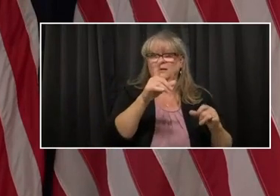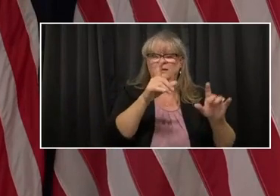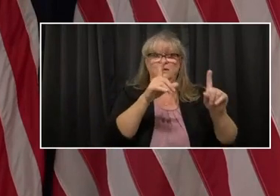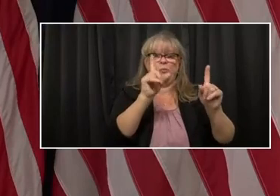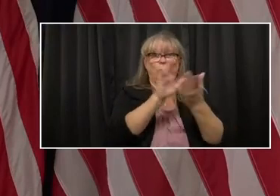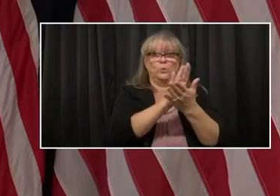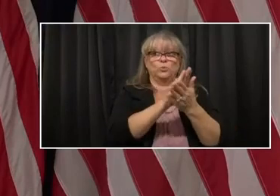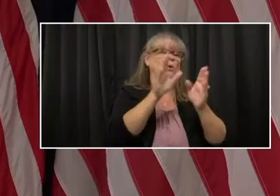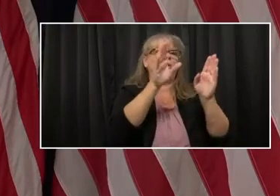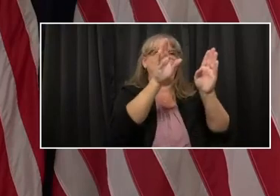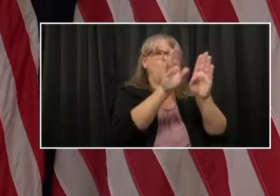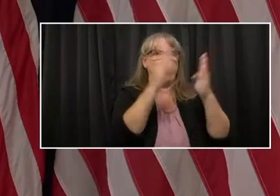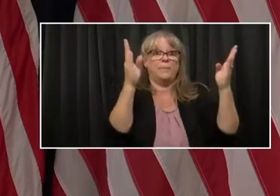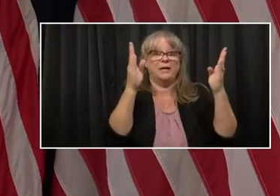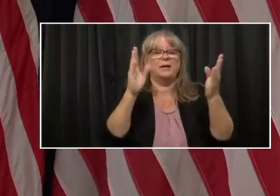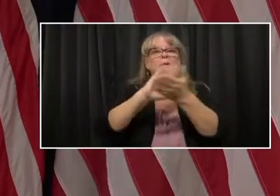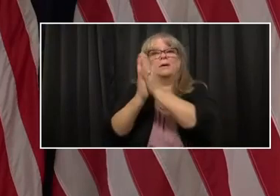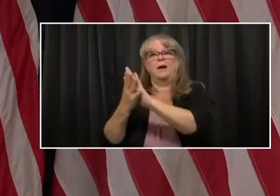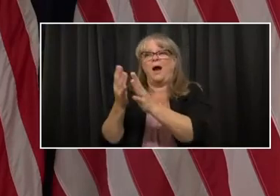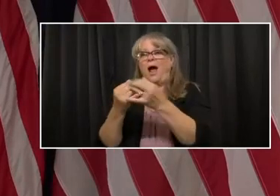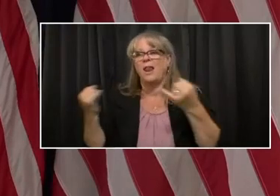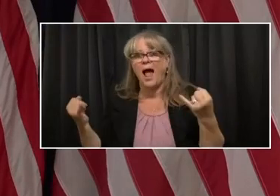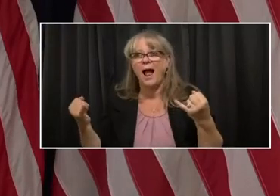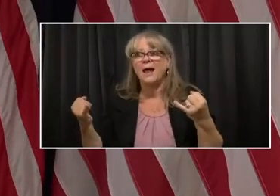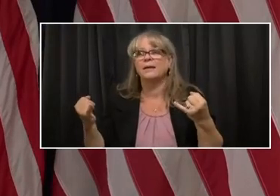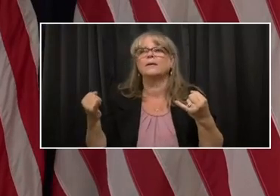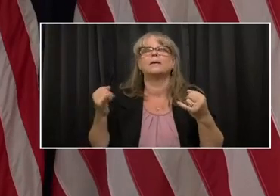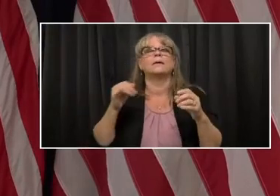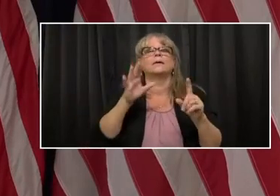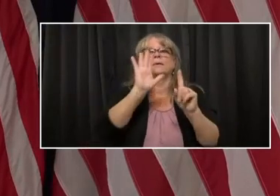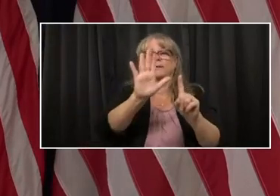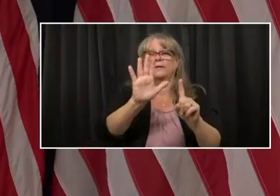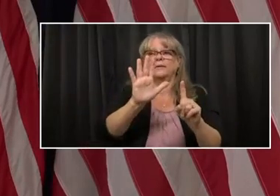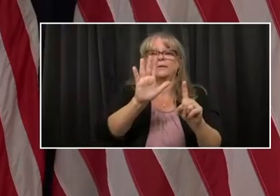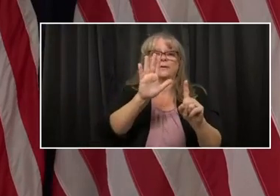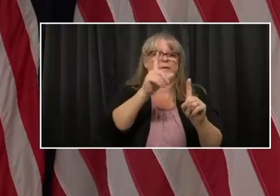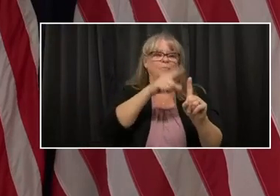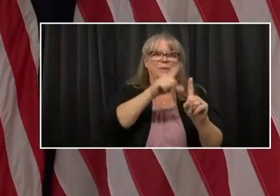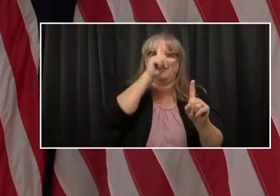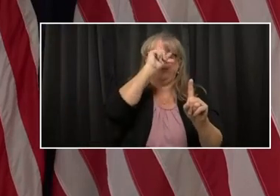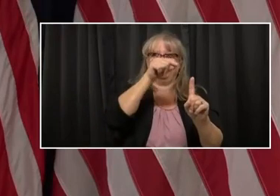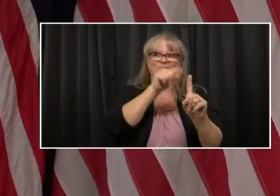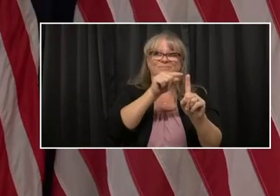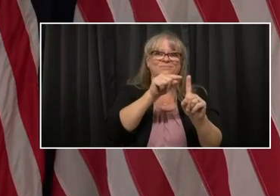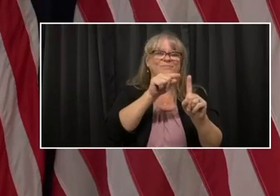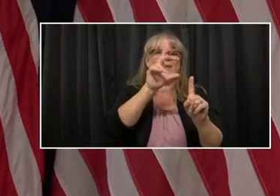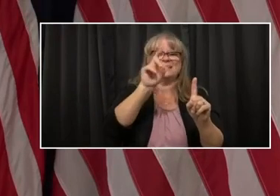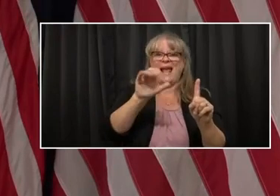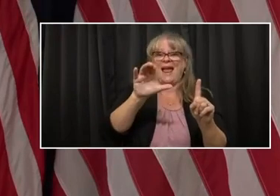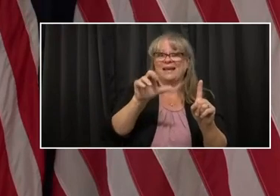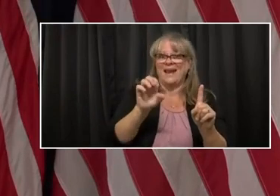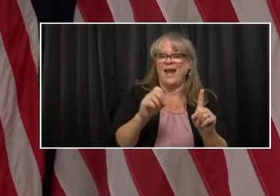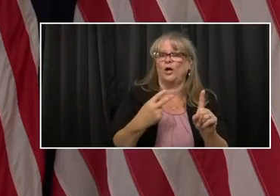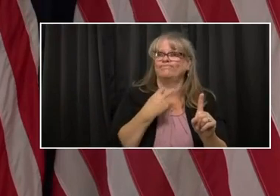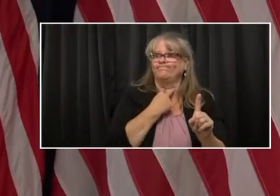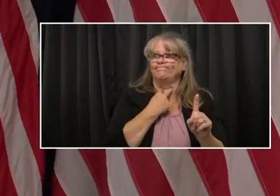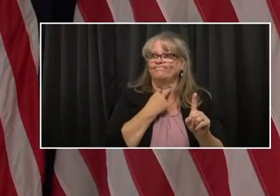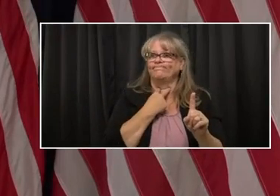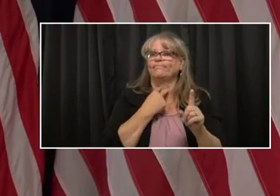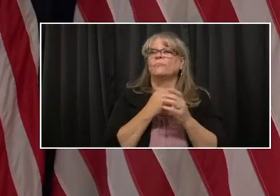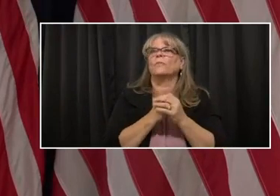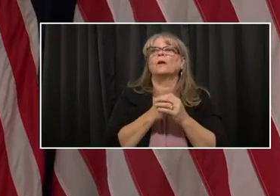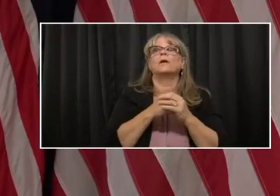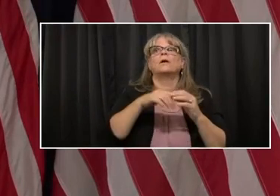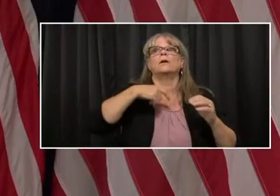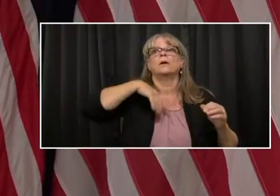daycare, for special ed. They won't have the full load of students, but for many families,